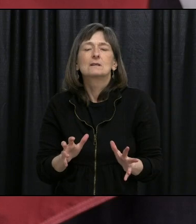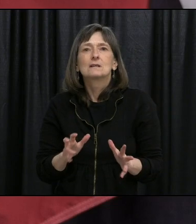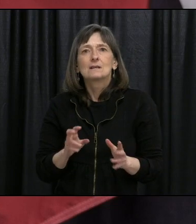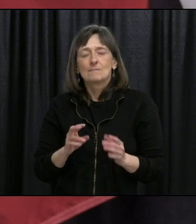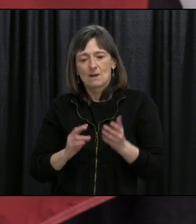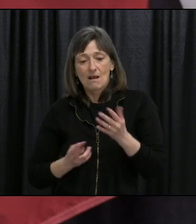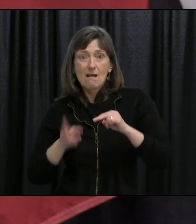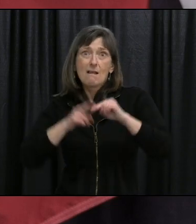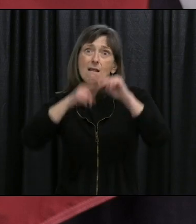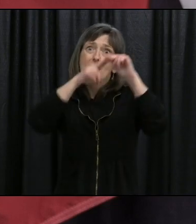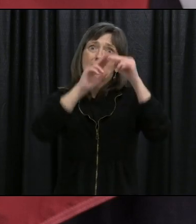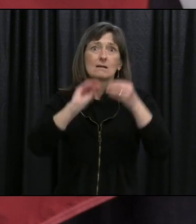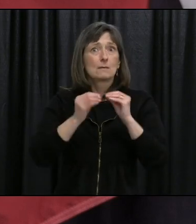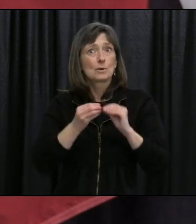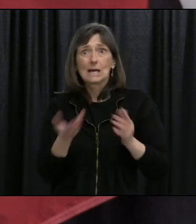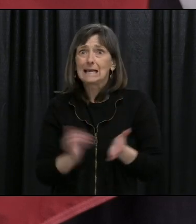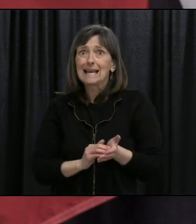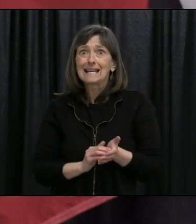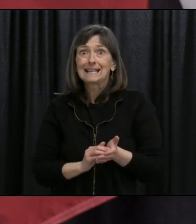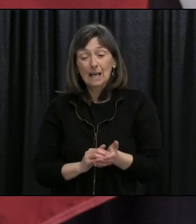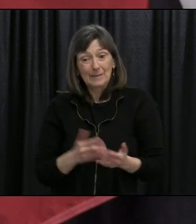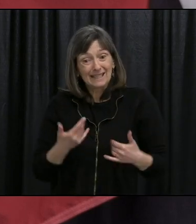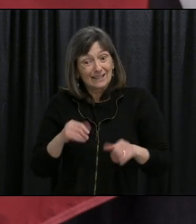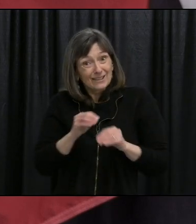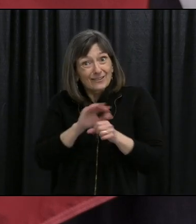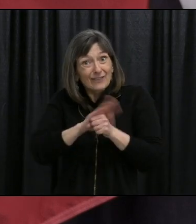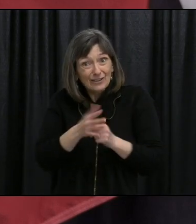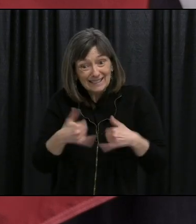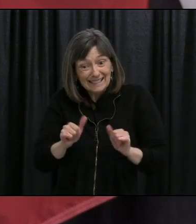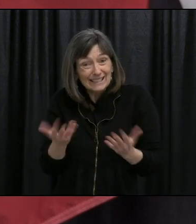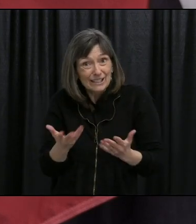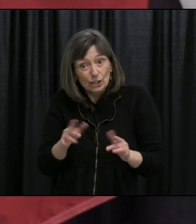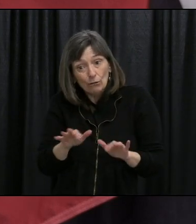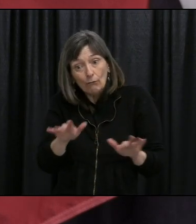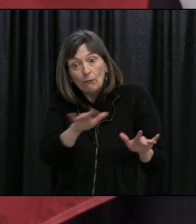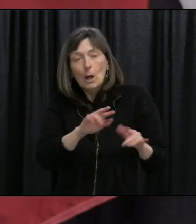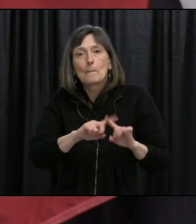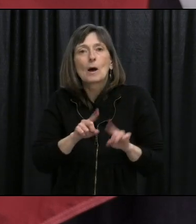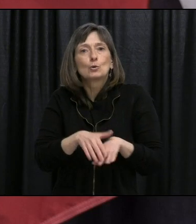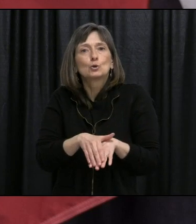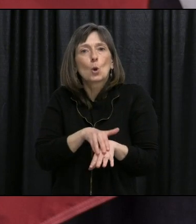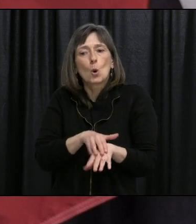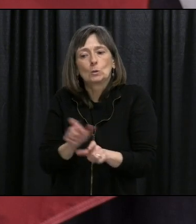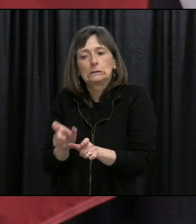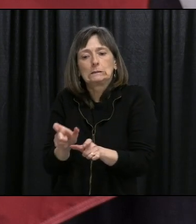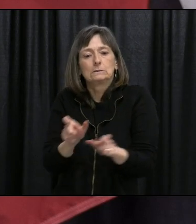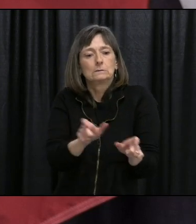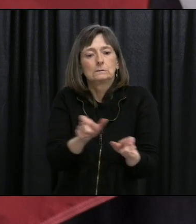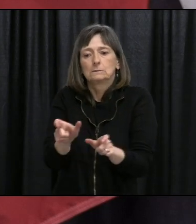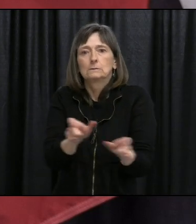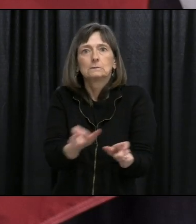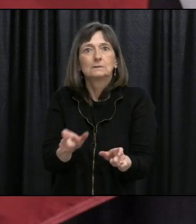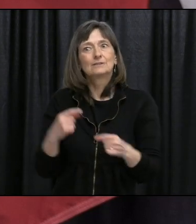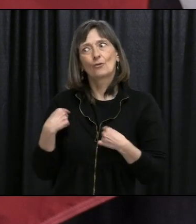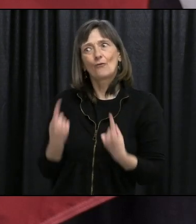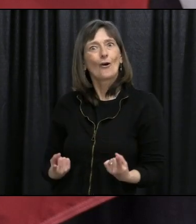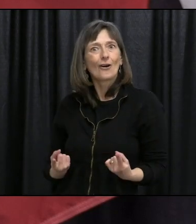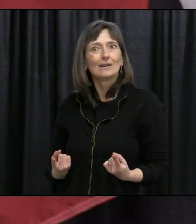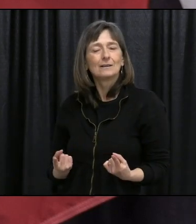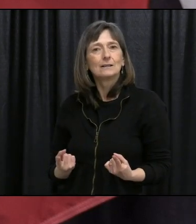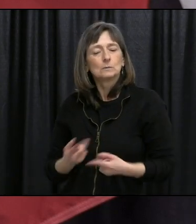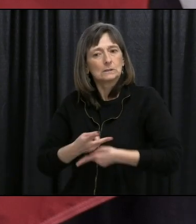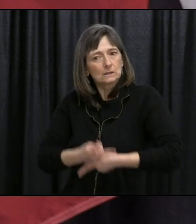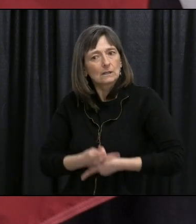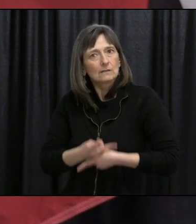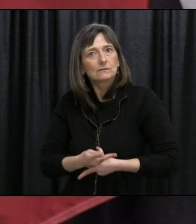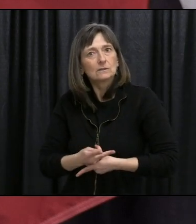of reintroducing this virus, which is already here, by the way, but slowing the spread down. So we do this cautiously. We understand that